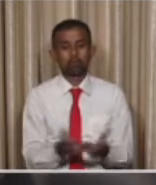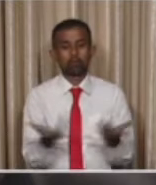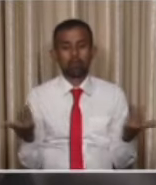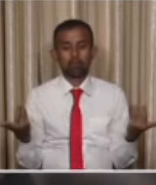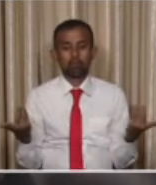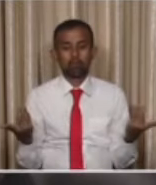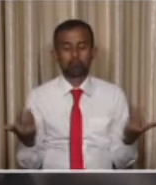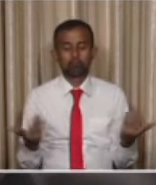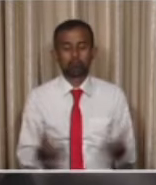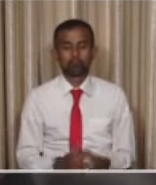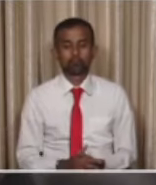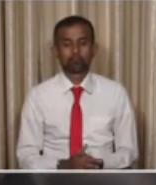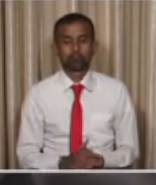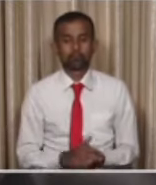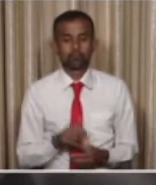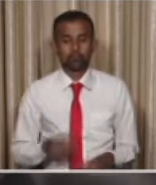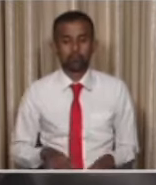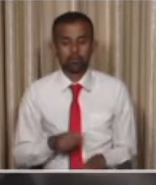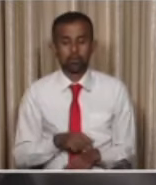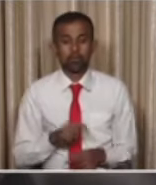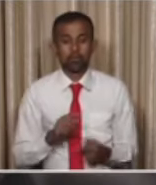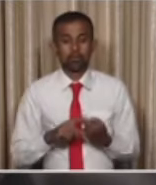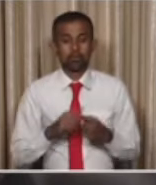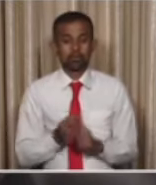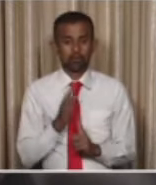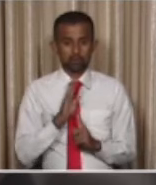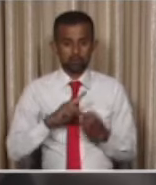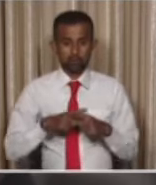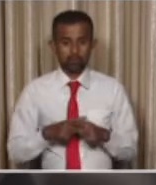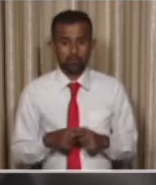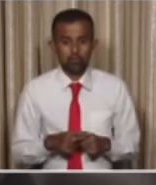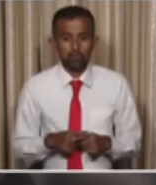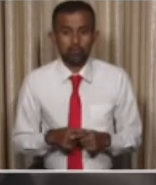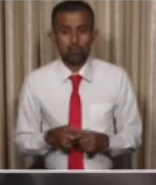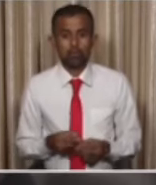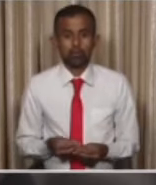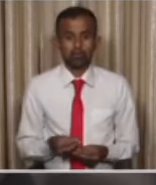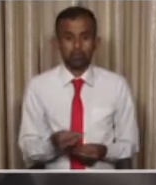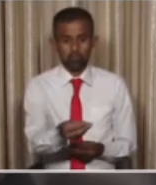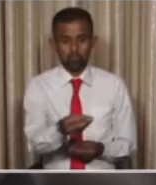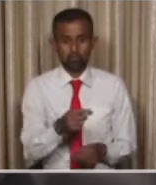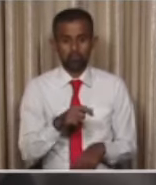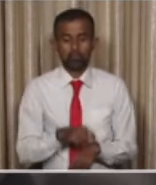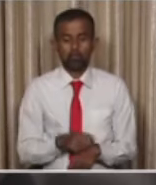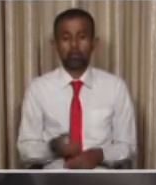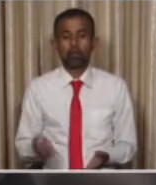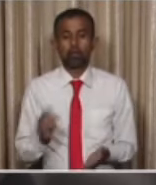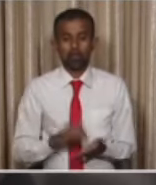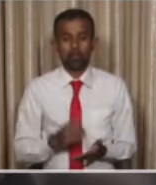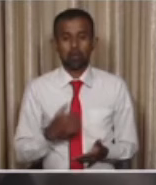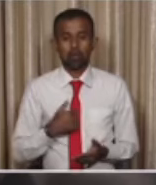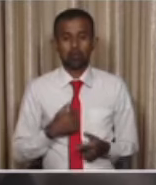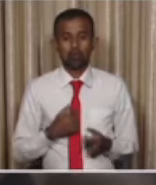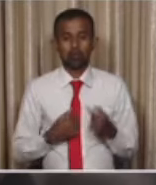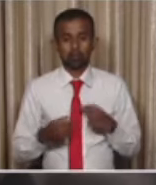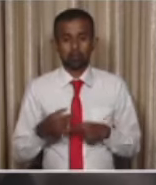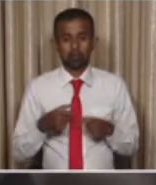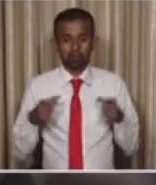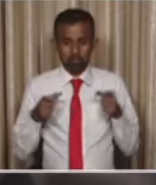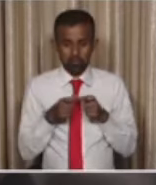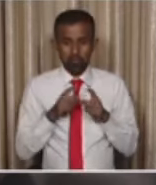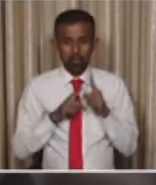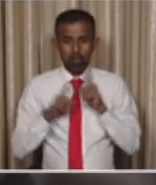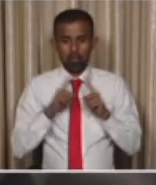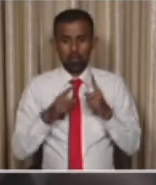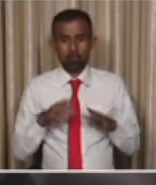neared, he again started discussions with us on the old promises. And one of